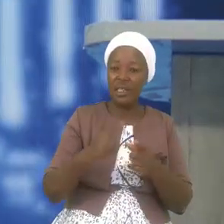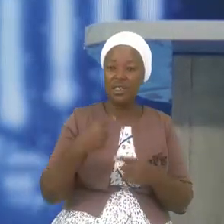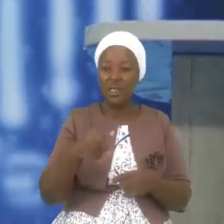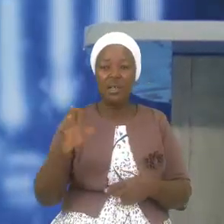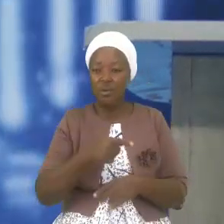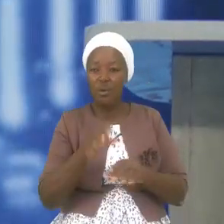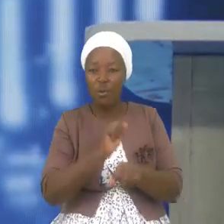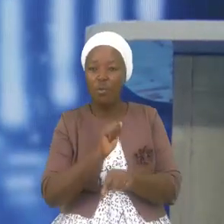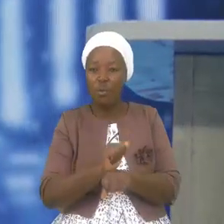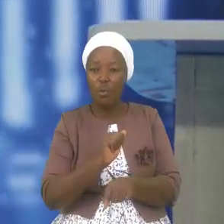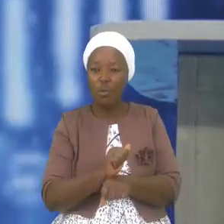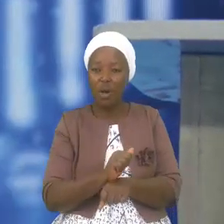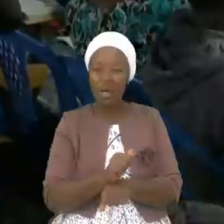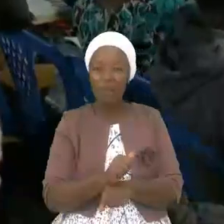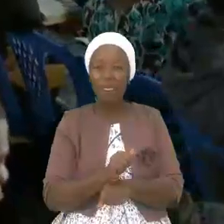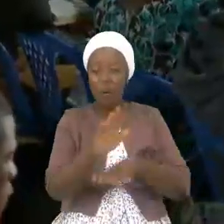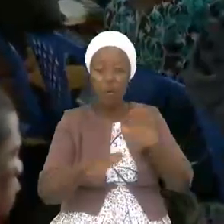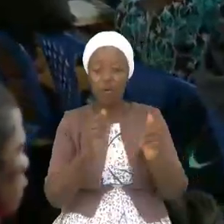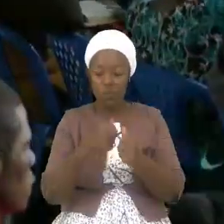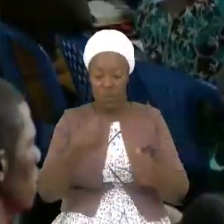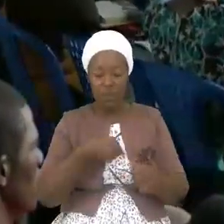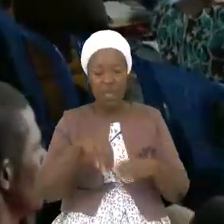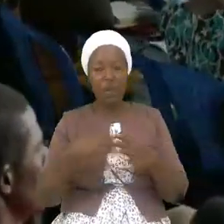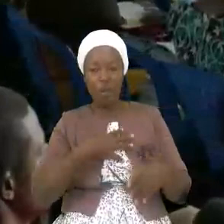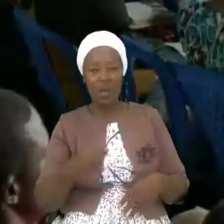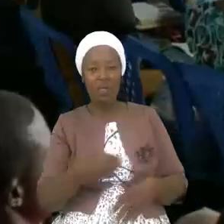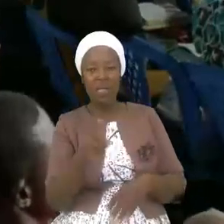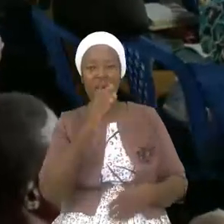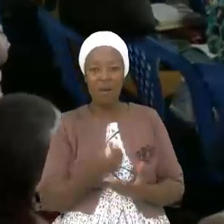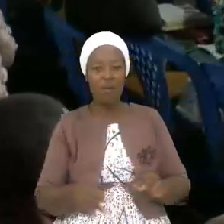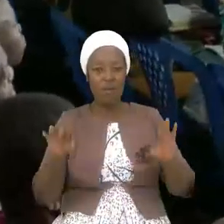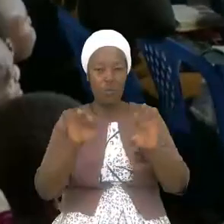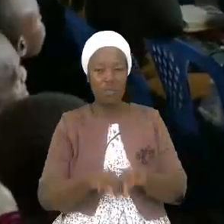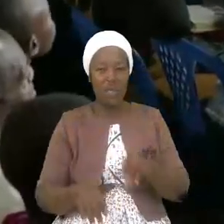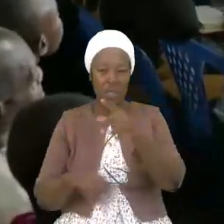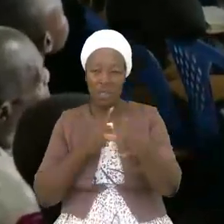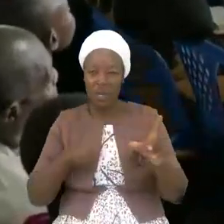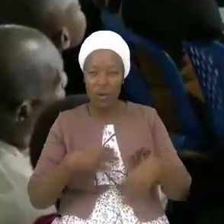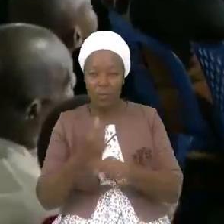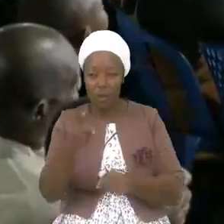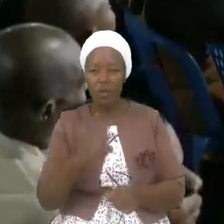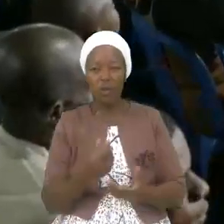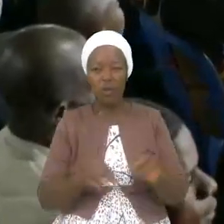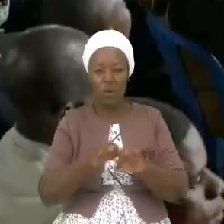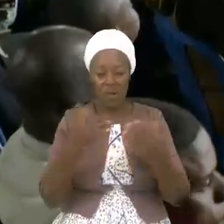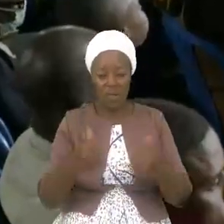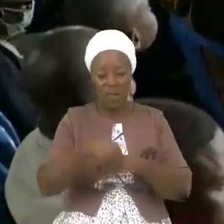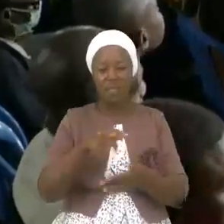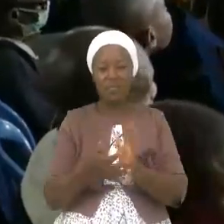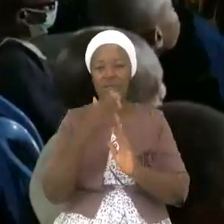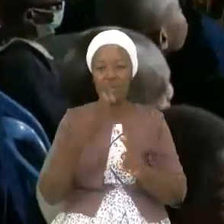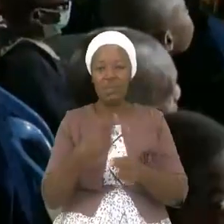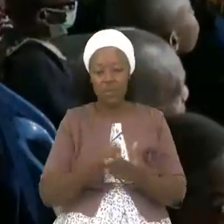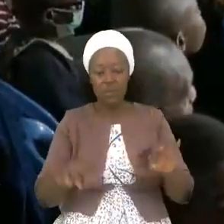The Lord make you worthy tonight. The worthiness of Christ will come to your account, and the